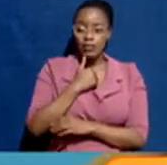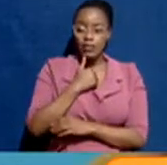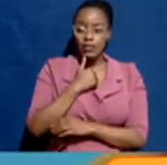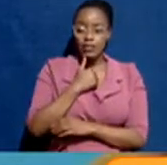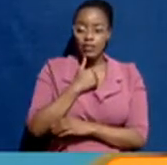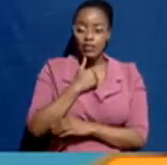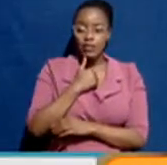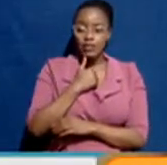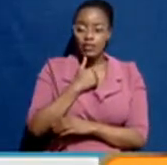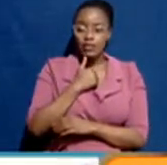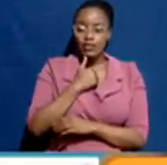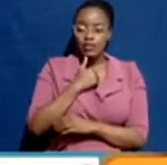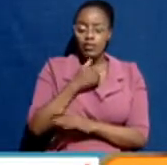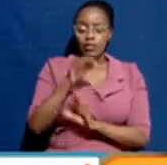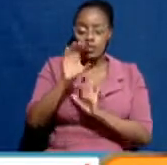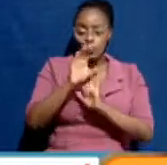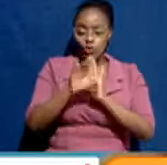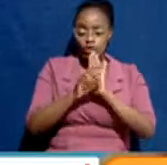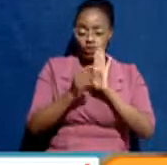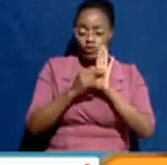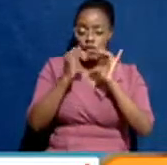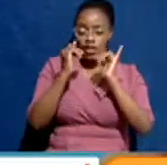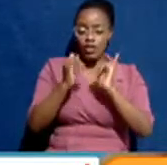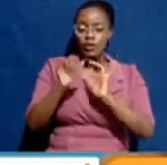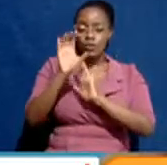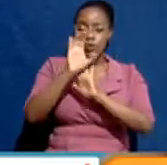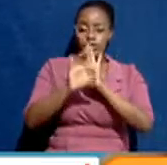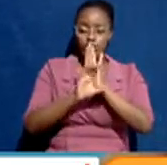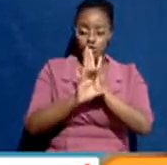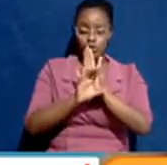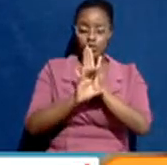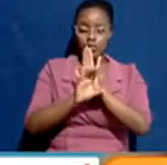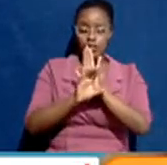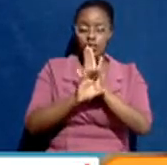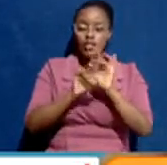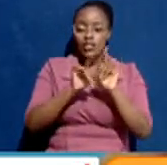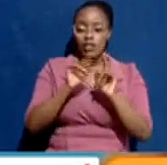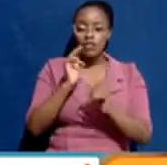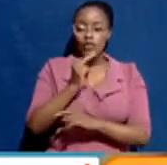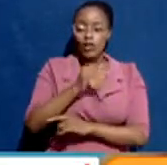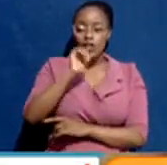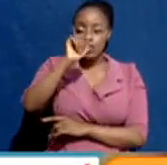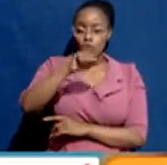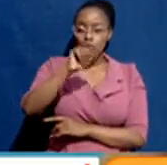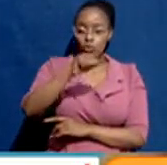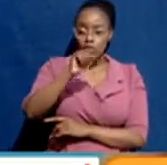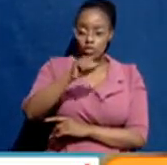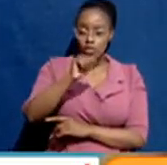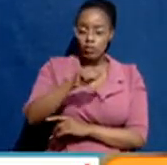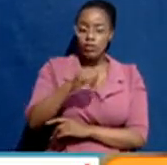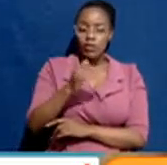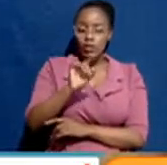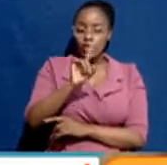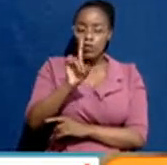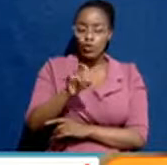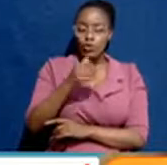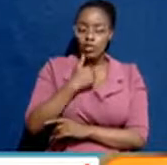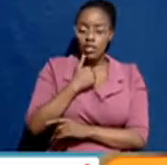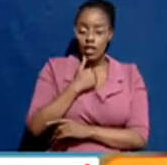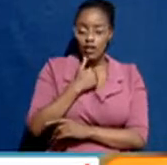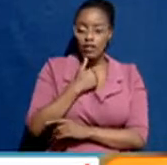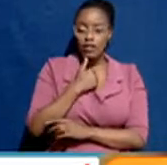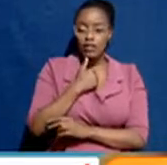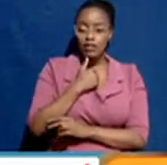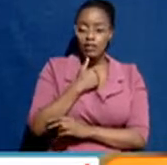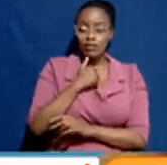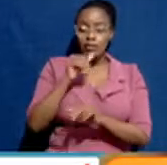hallmark of the constitution, the new constitution the country is having. And for us to be able to answer the question correctly